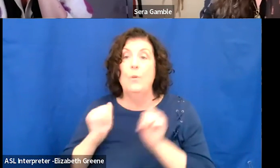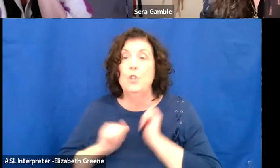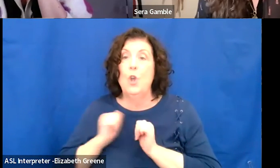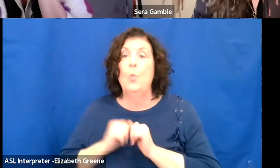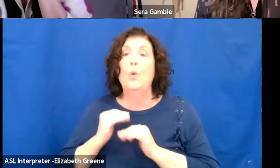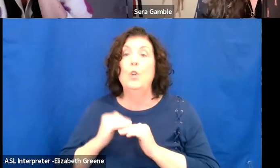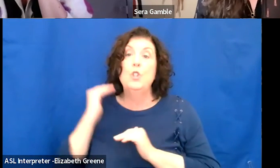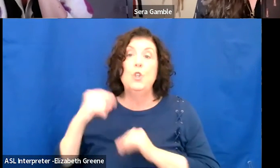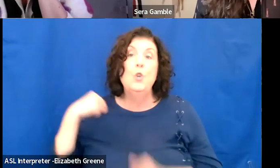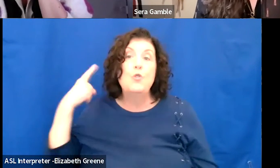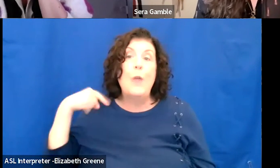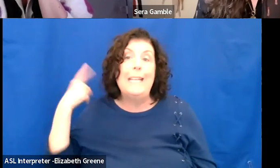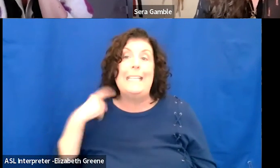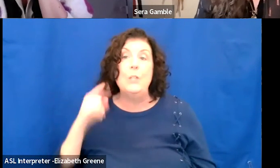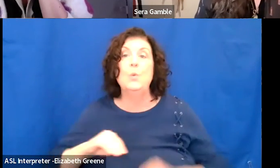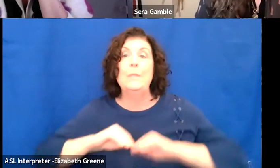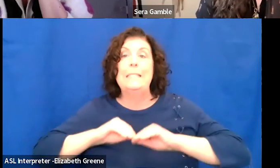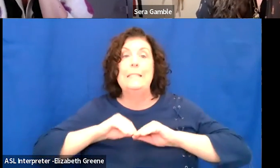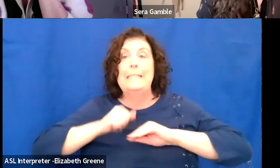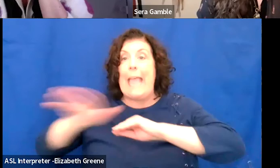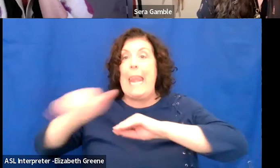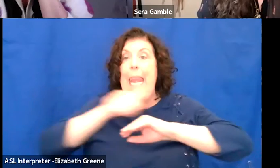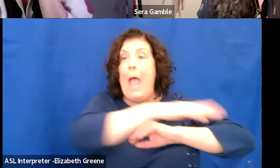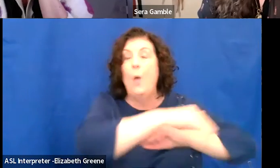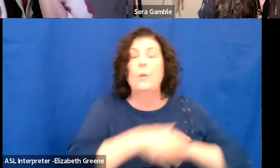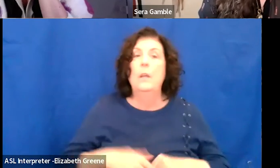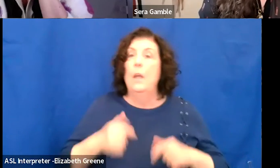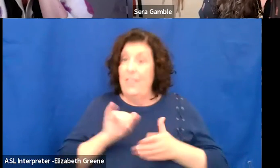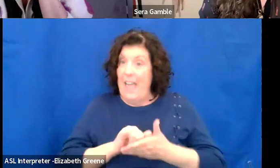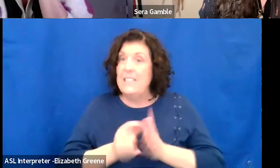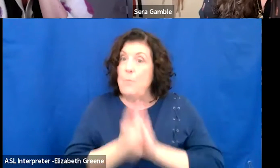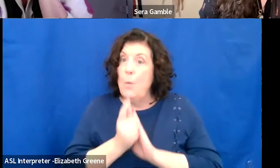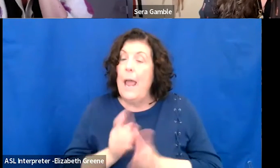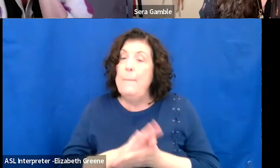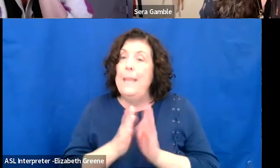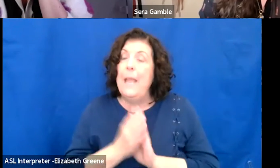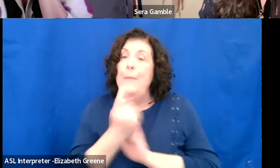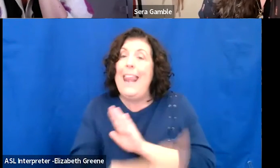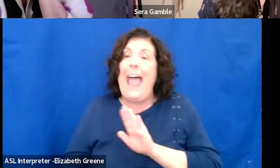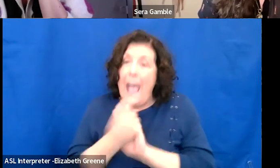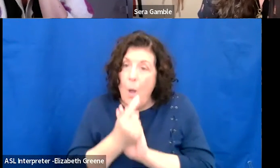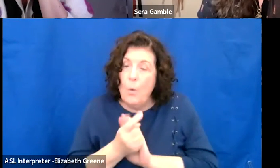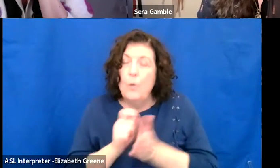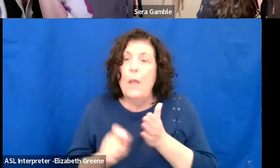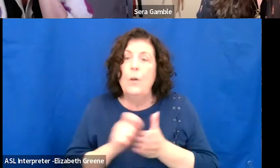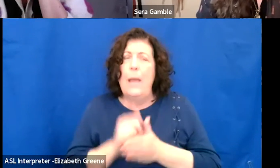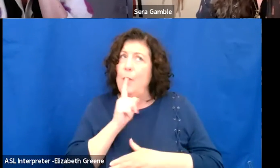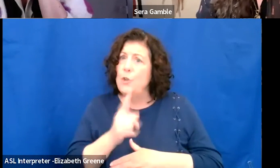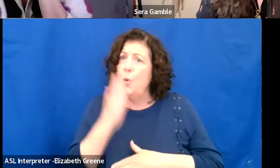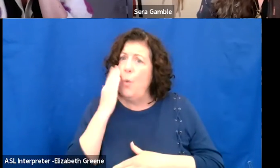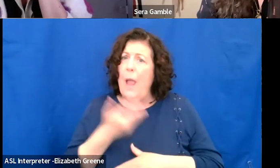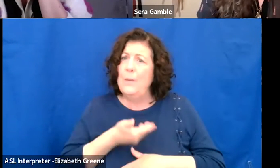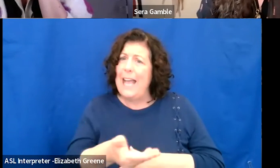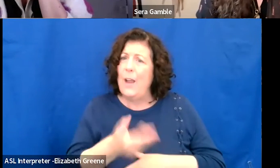moment I became a 1 hour writer, frankly. And then I don't know exactly why Eric Kripke even hired me for Supernatural, because